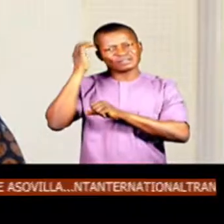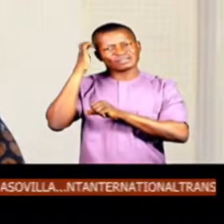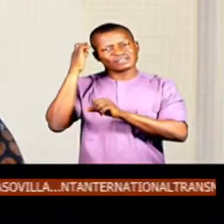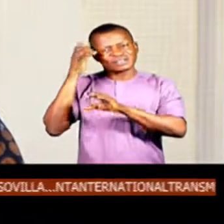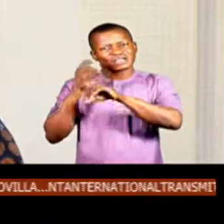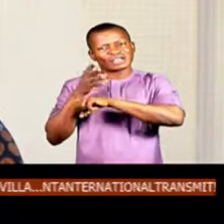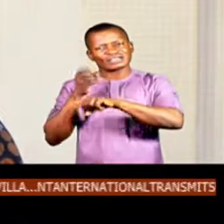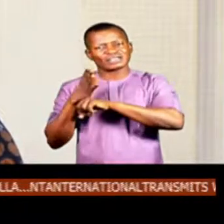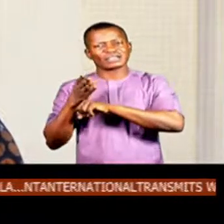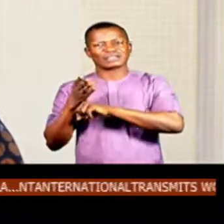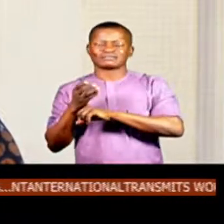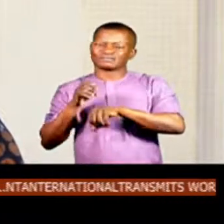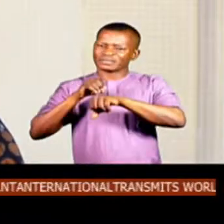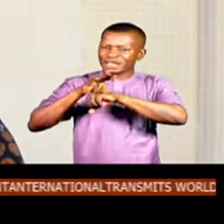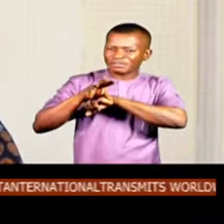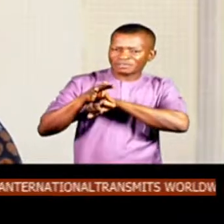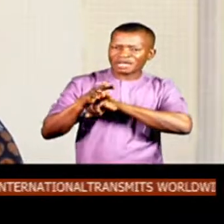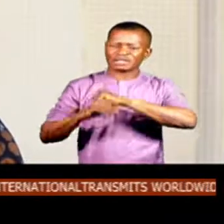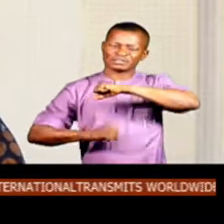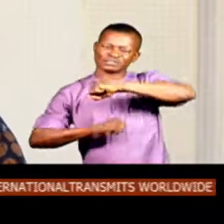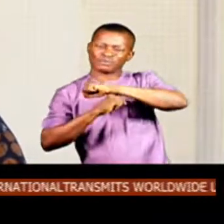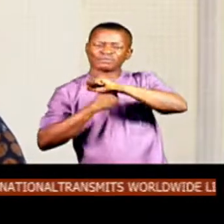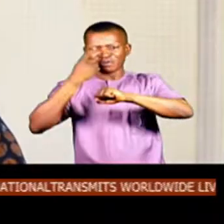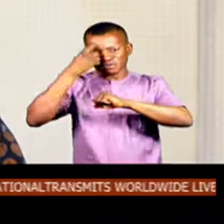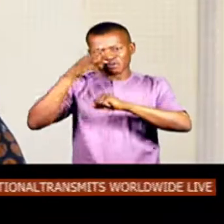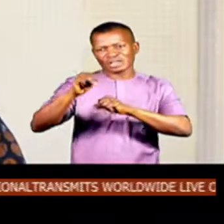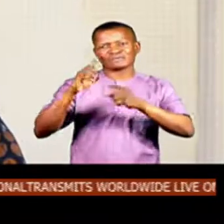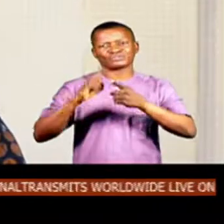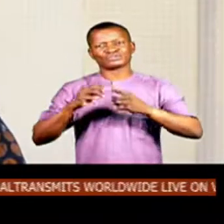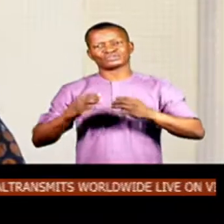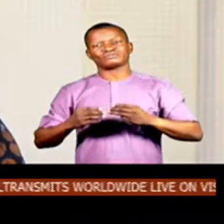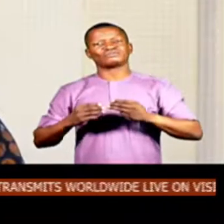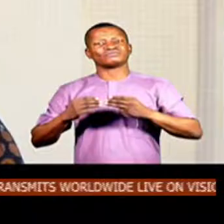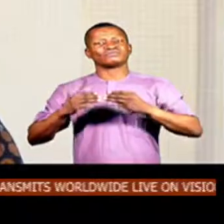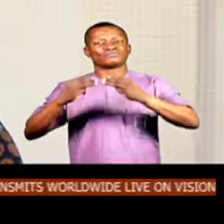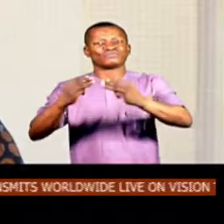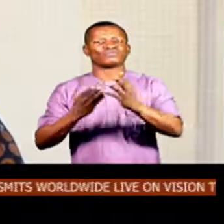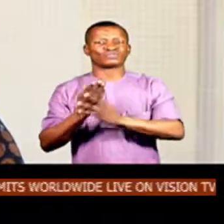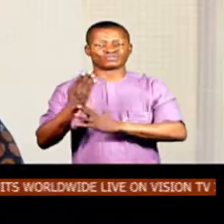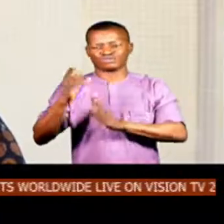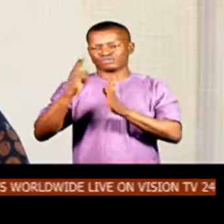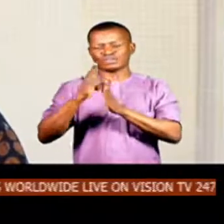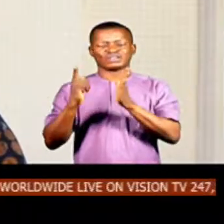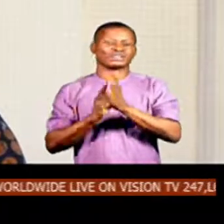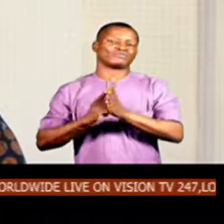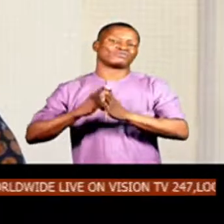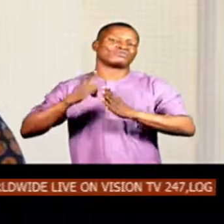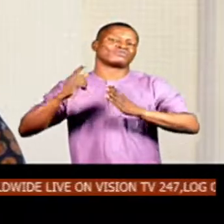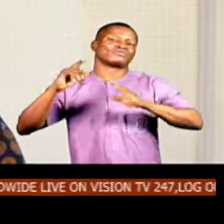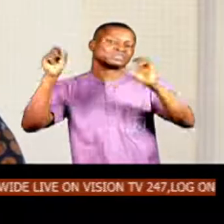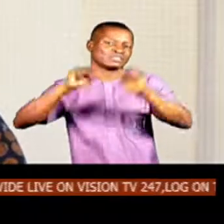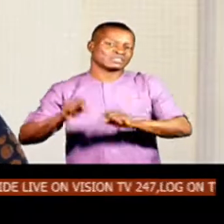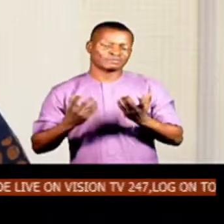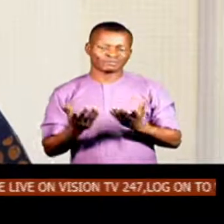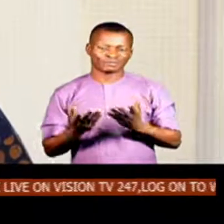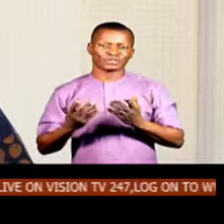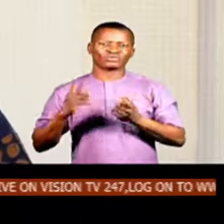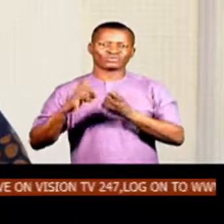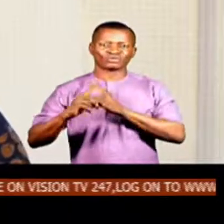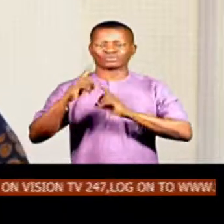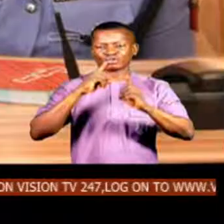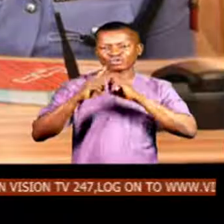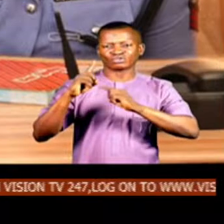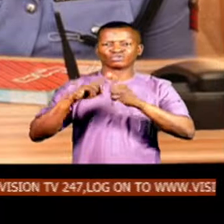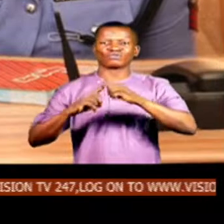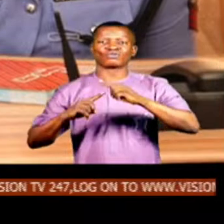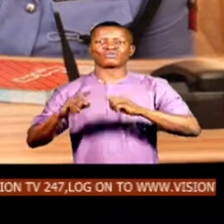survivors and provide advice and support for them to navigate the legal system, provide support for them to interact